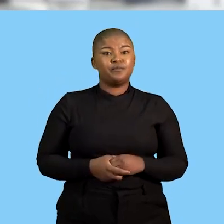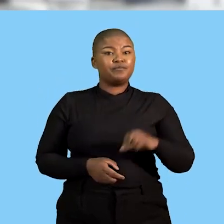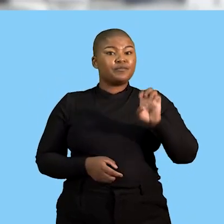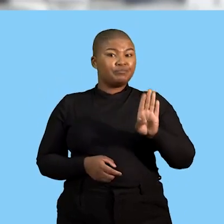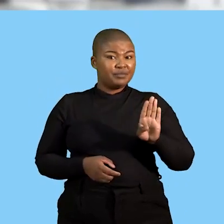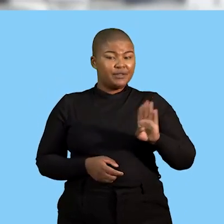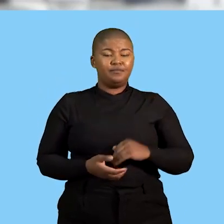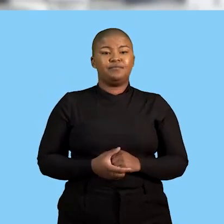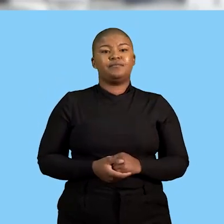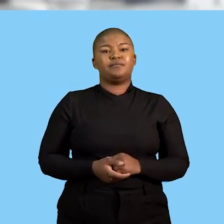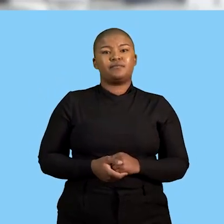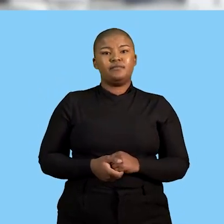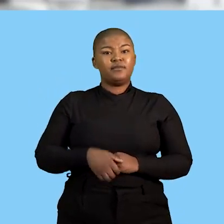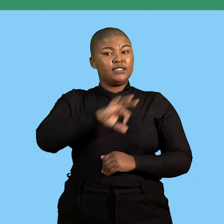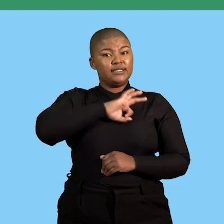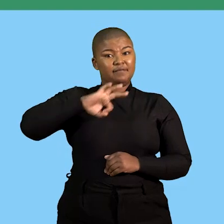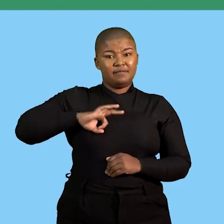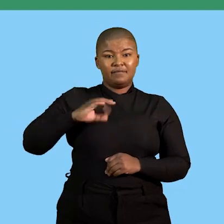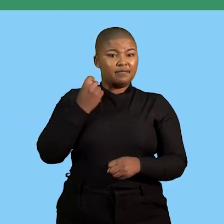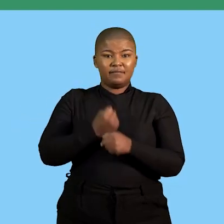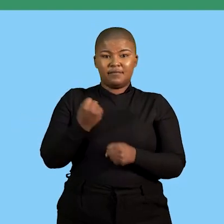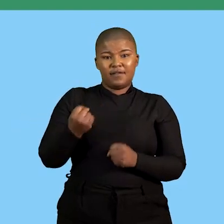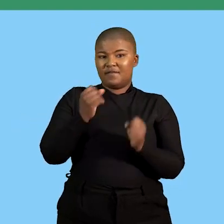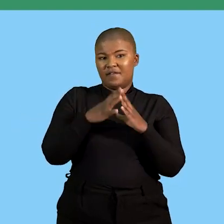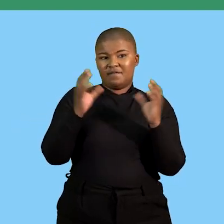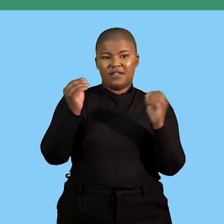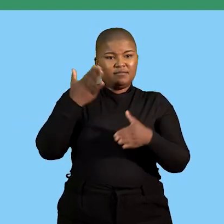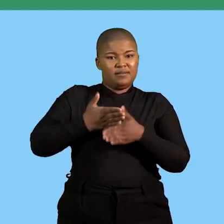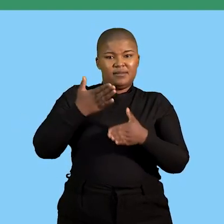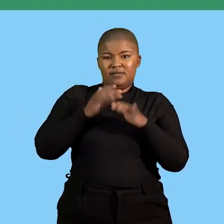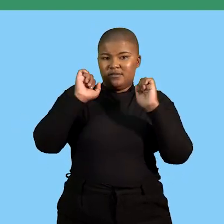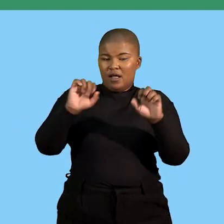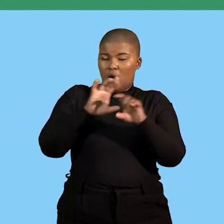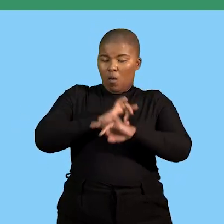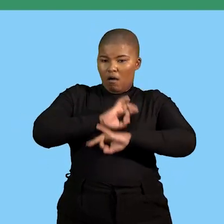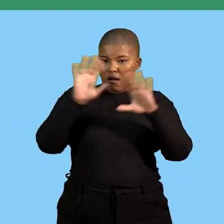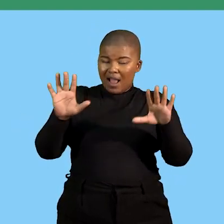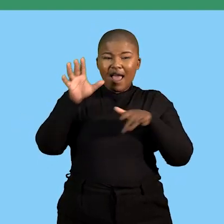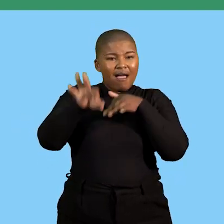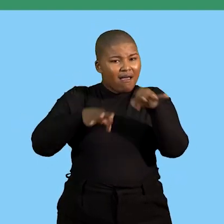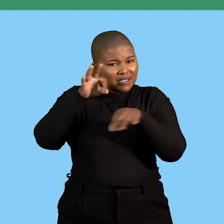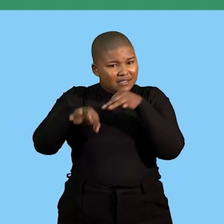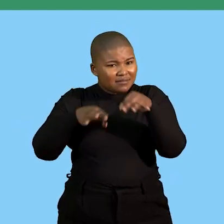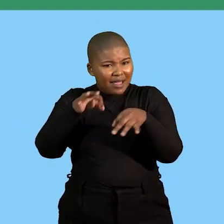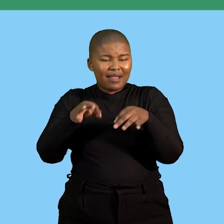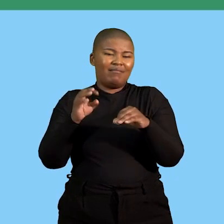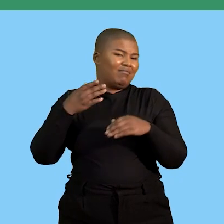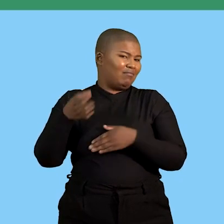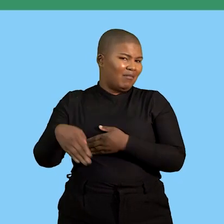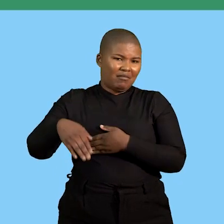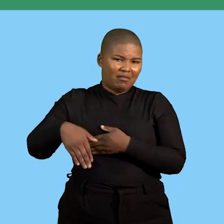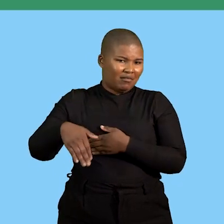says employees do not complete their tasks effectively as clear instructions are not always